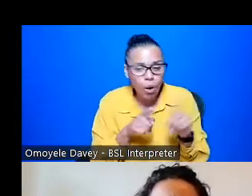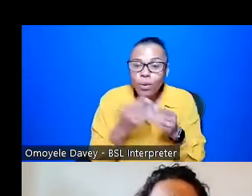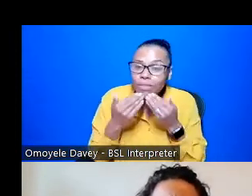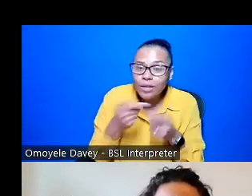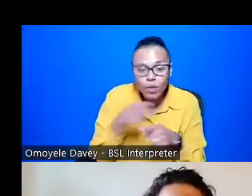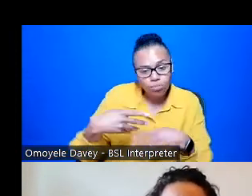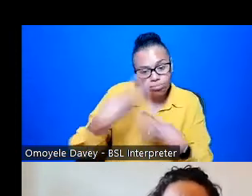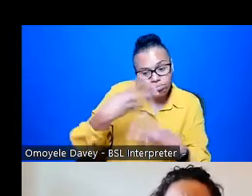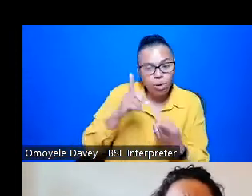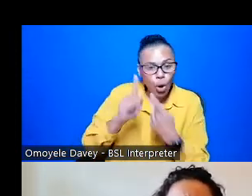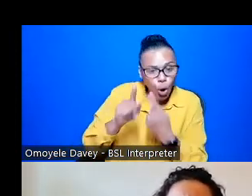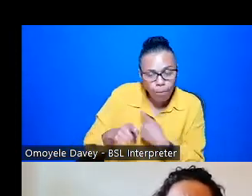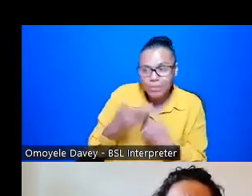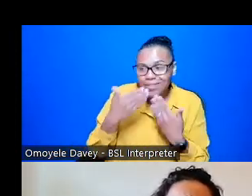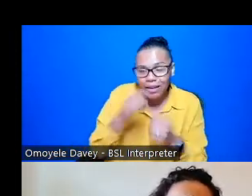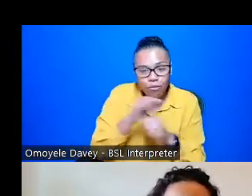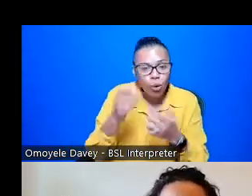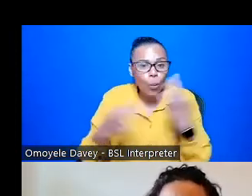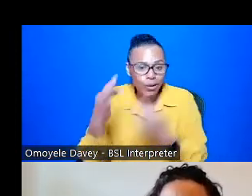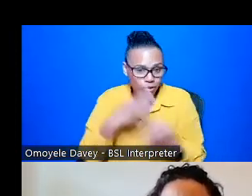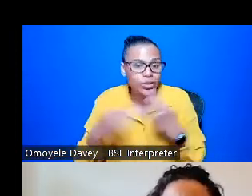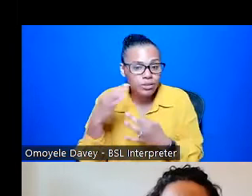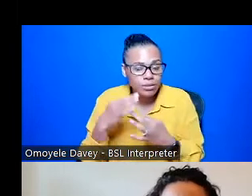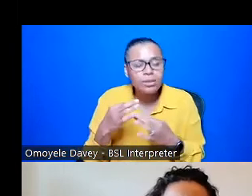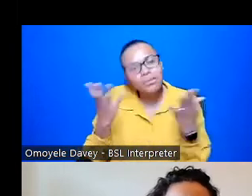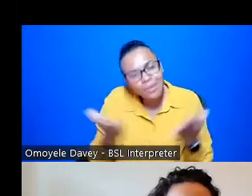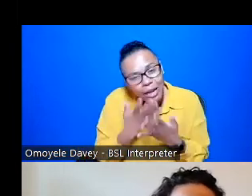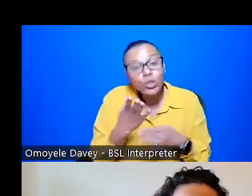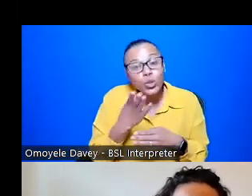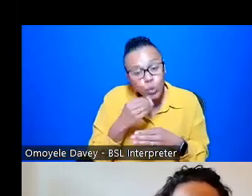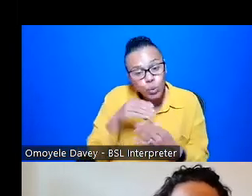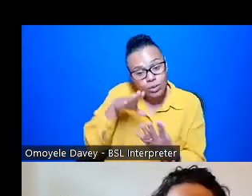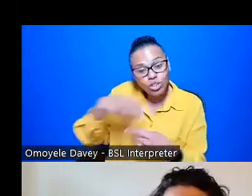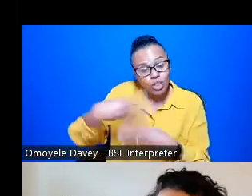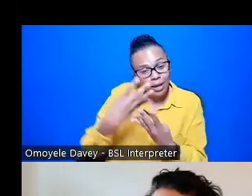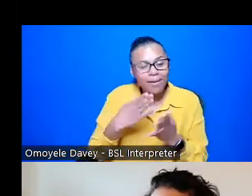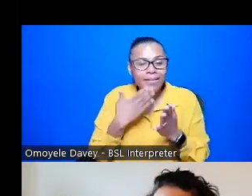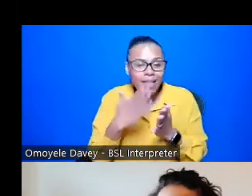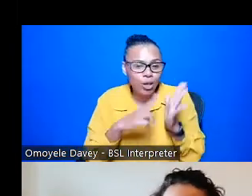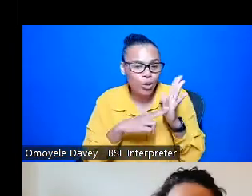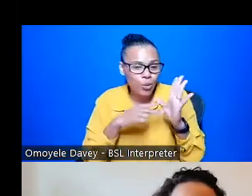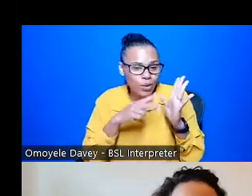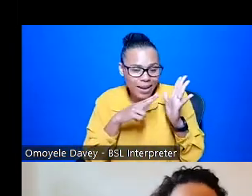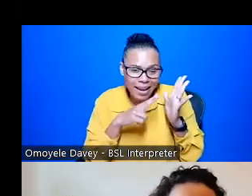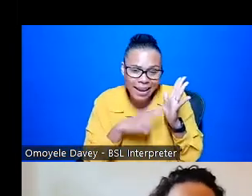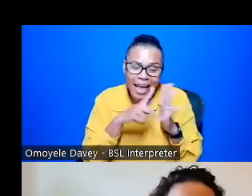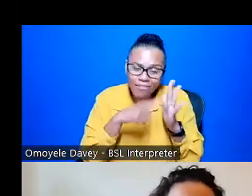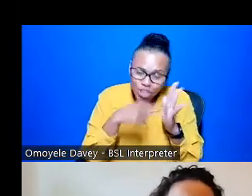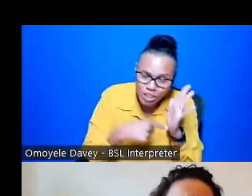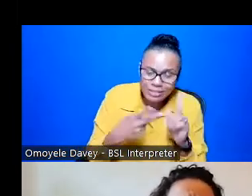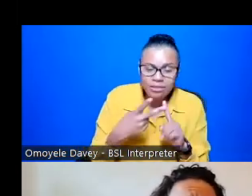and questions on the chat. I would encourage you to use that. So thank you, Navjit, thank you, Raza, thank you,